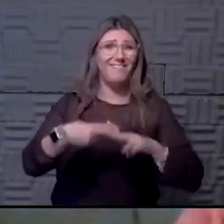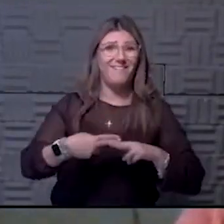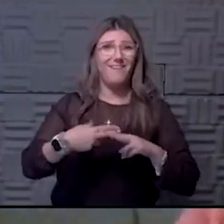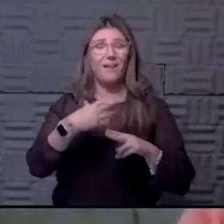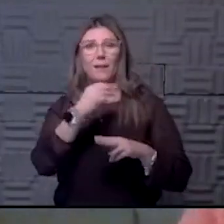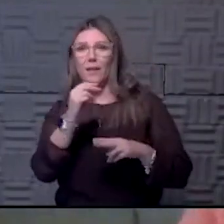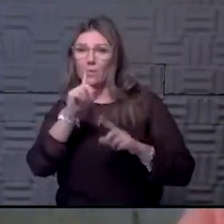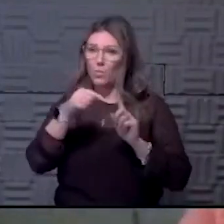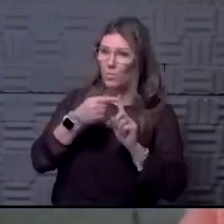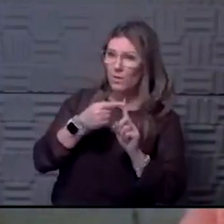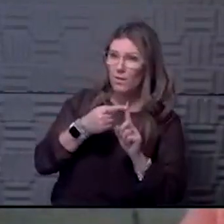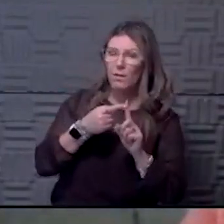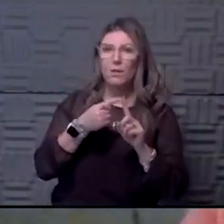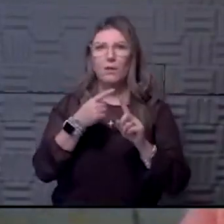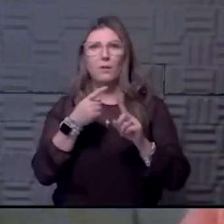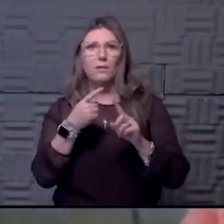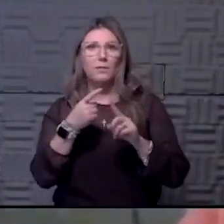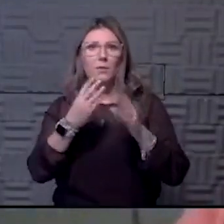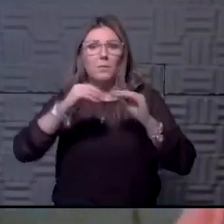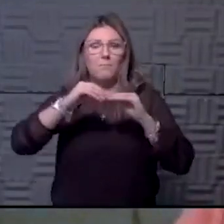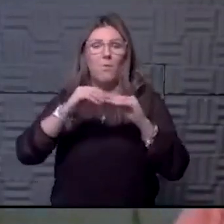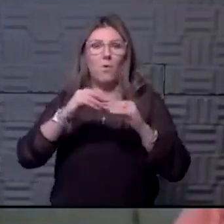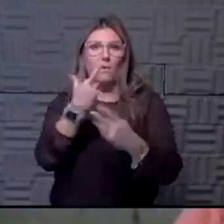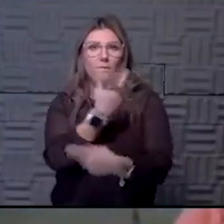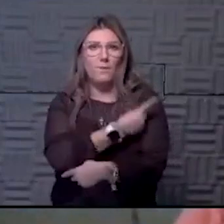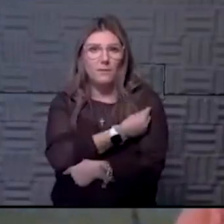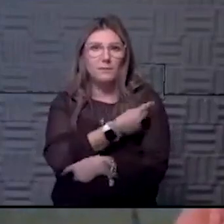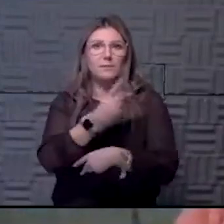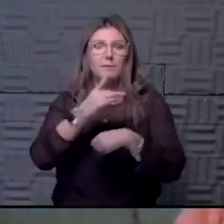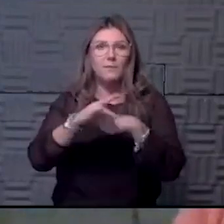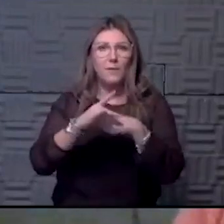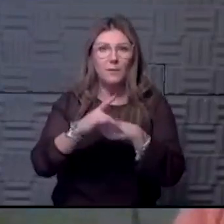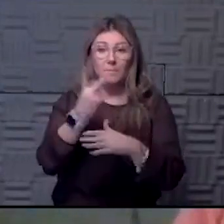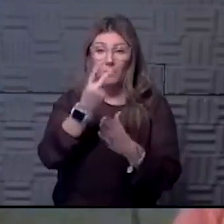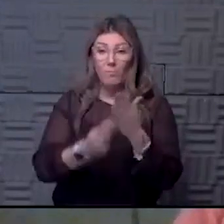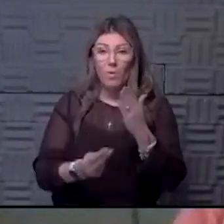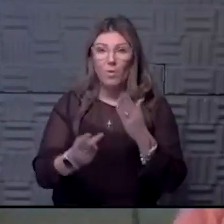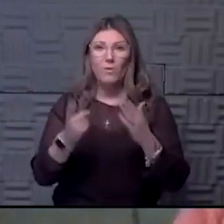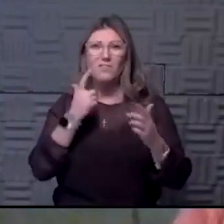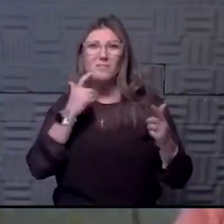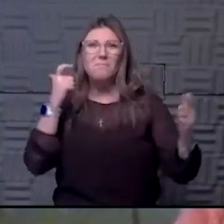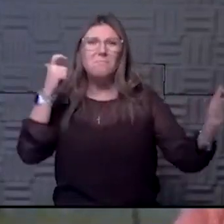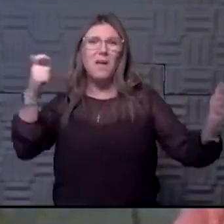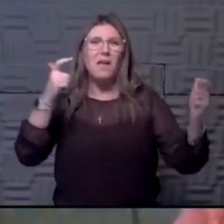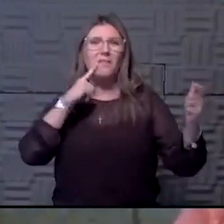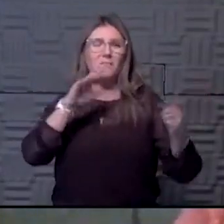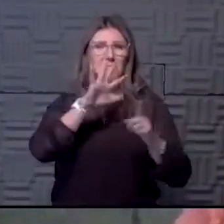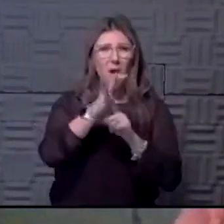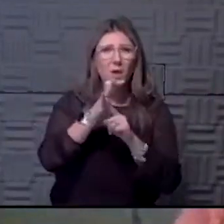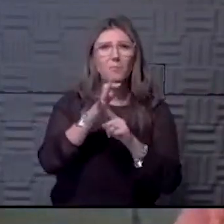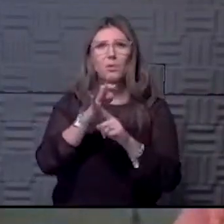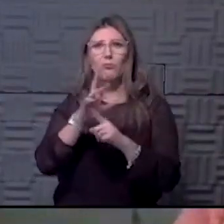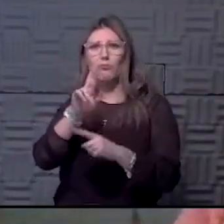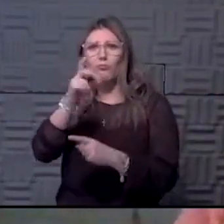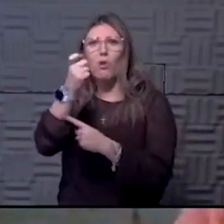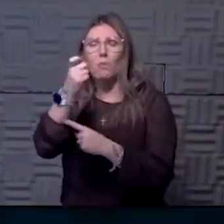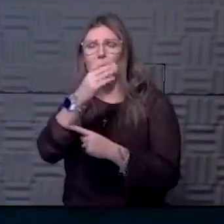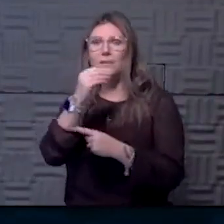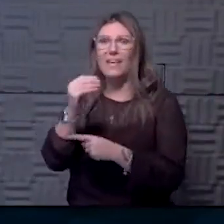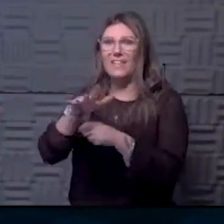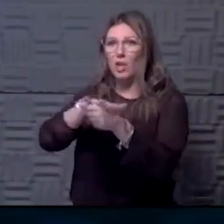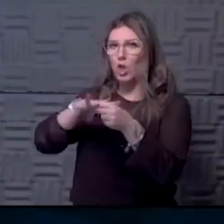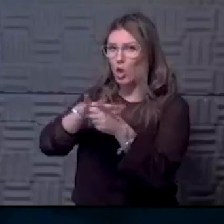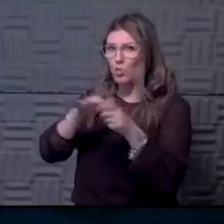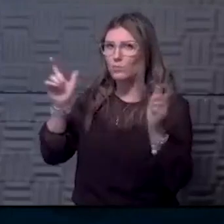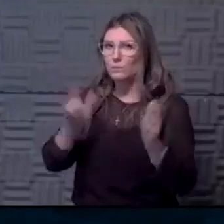and as more vaccine becomes available, it can be distributed both through the big box pharmacies and through those local groups.